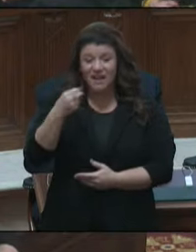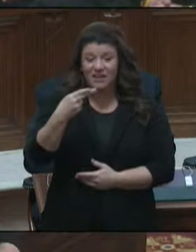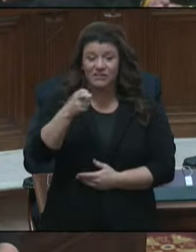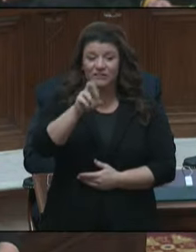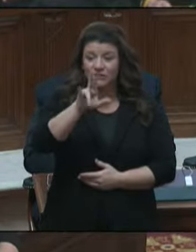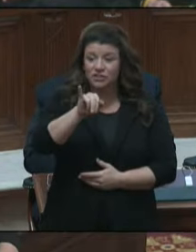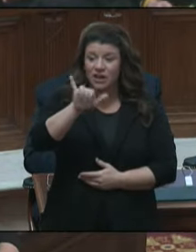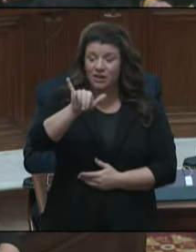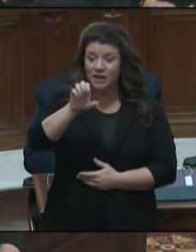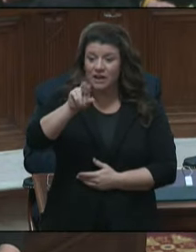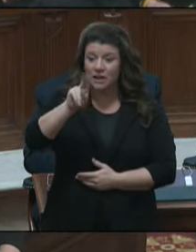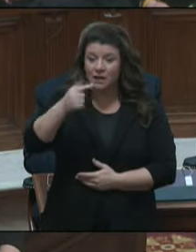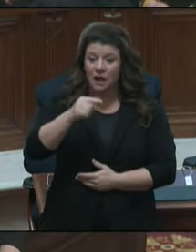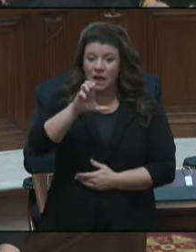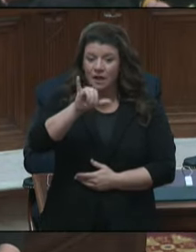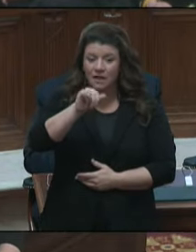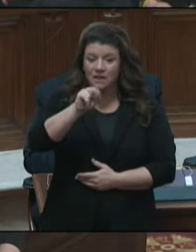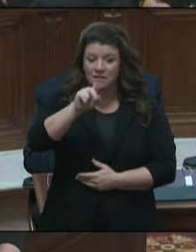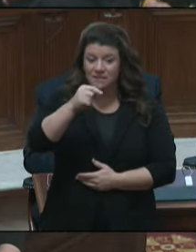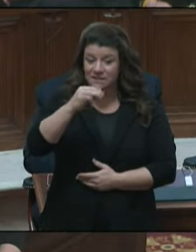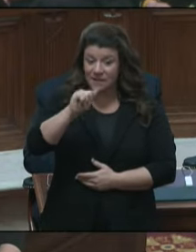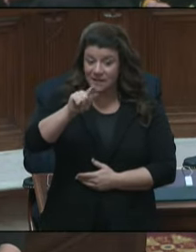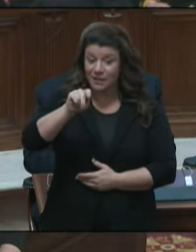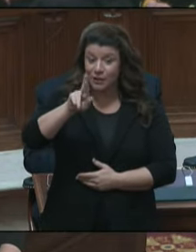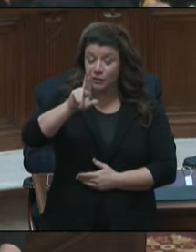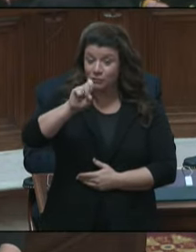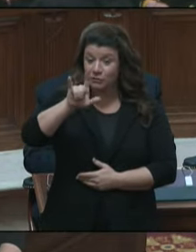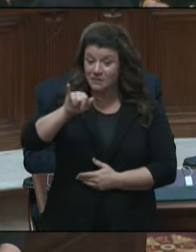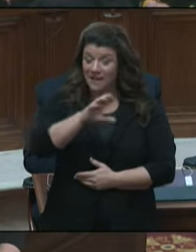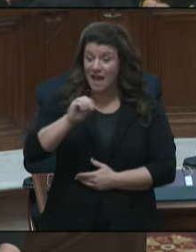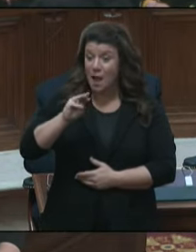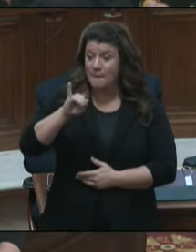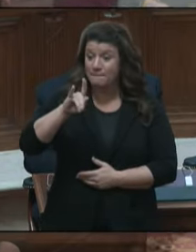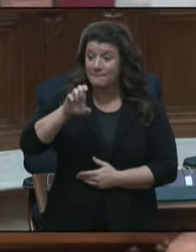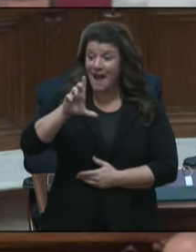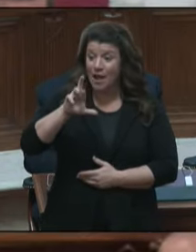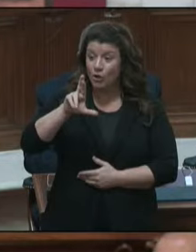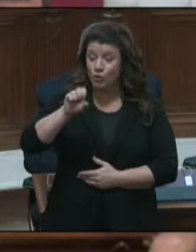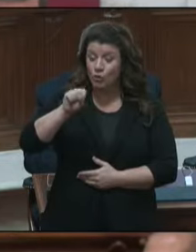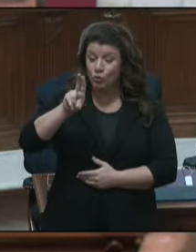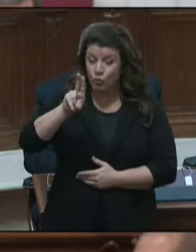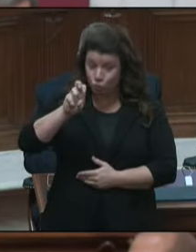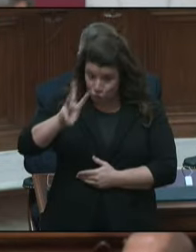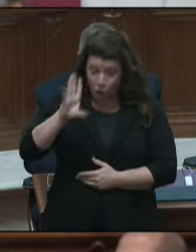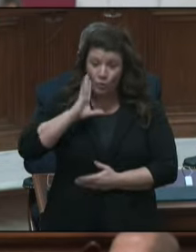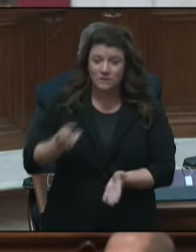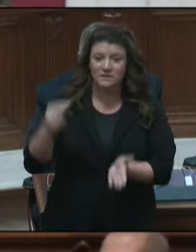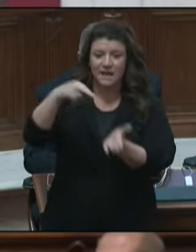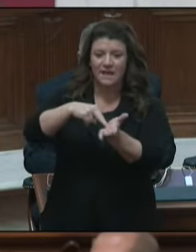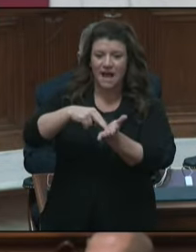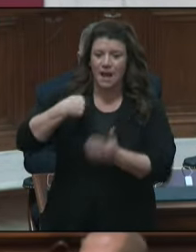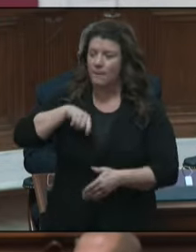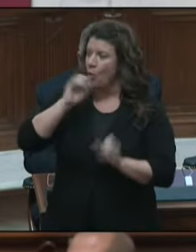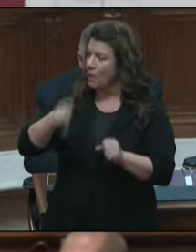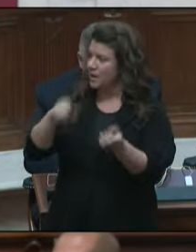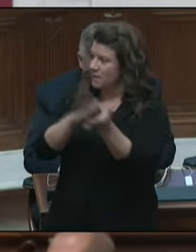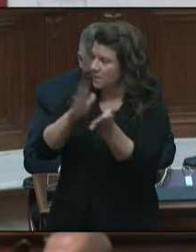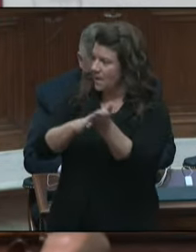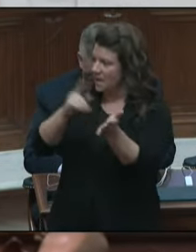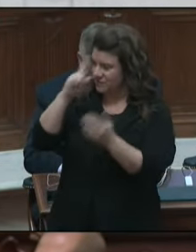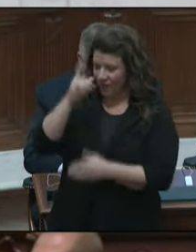Young, Cynthia Pursley, and Mike Caruso would stand up, and maybe you could give them a round of